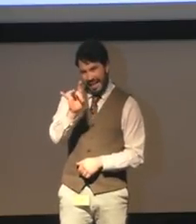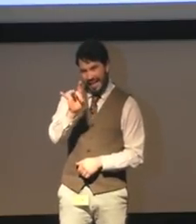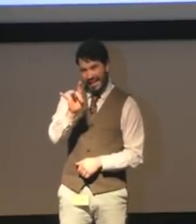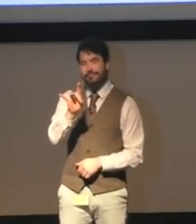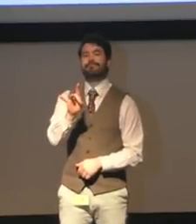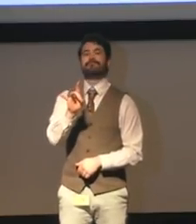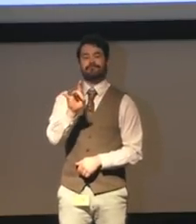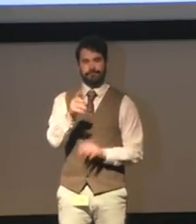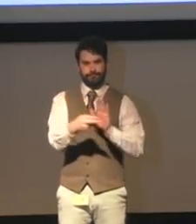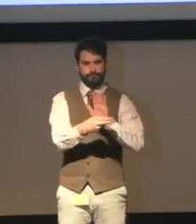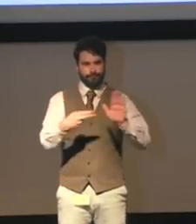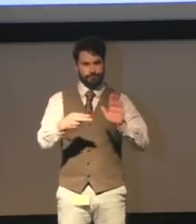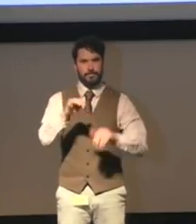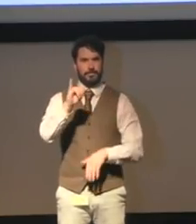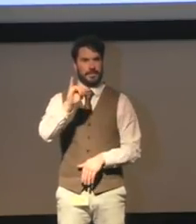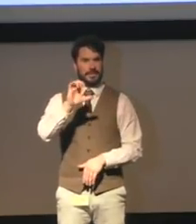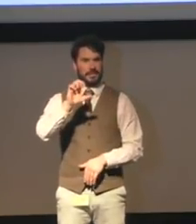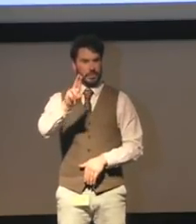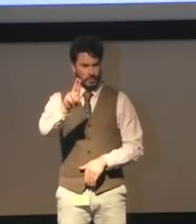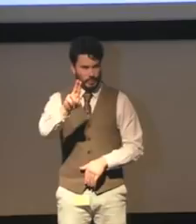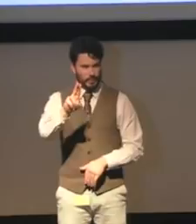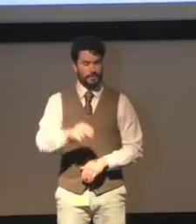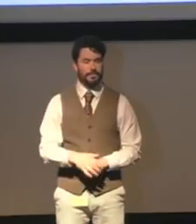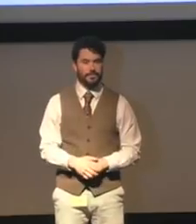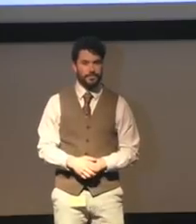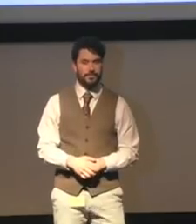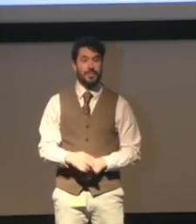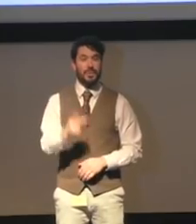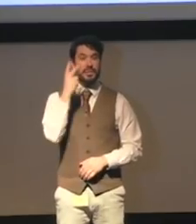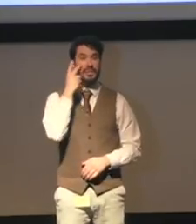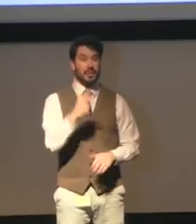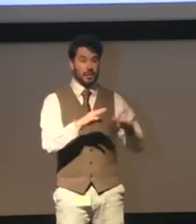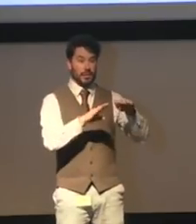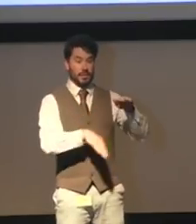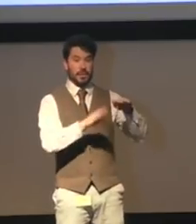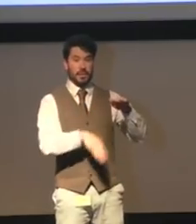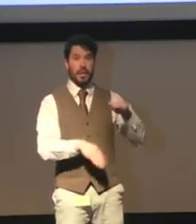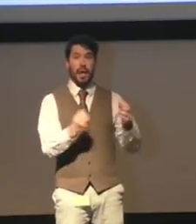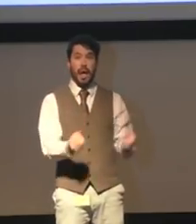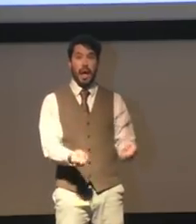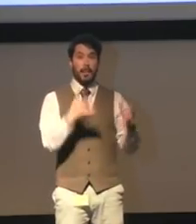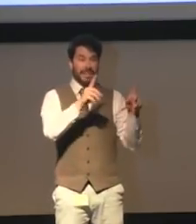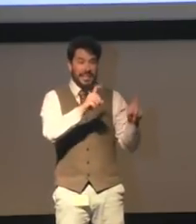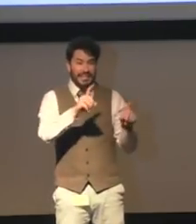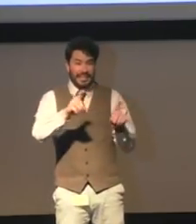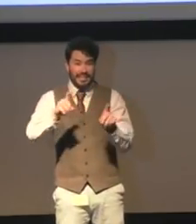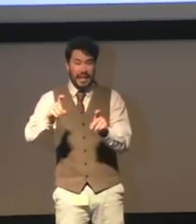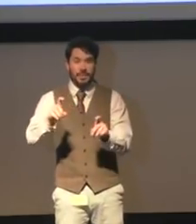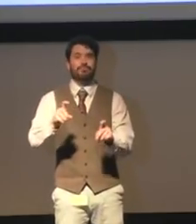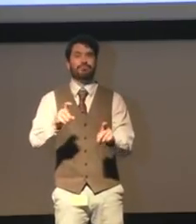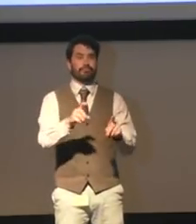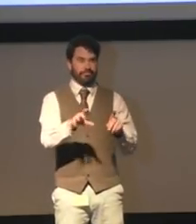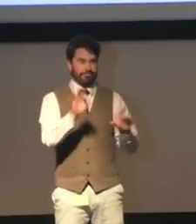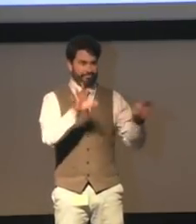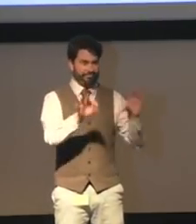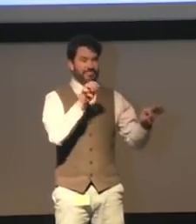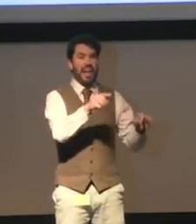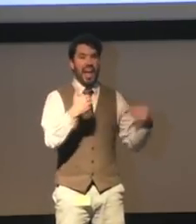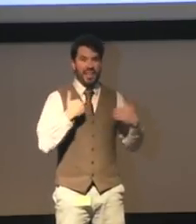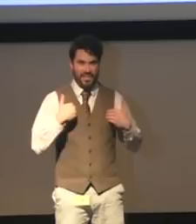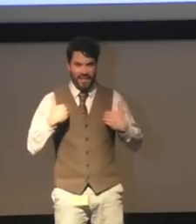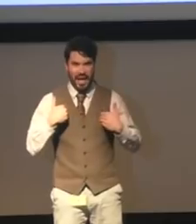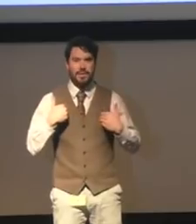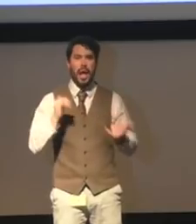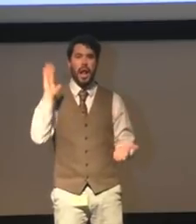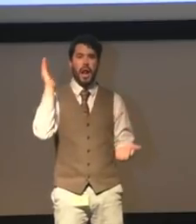care status. You can see from the curve below that the total number of positive tests that we have has started to taper off, and I'll talk a little bit about